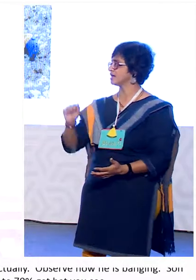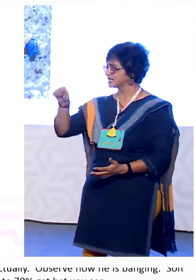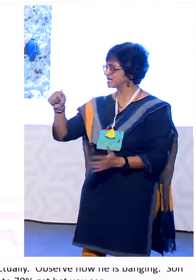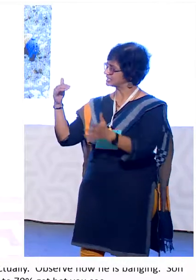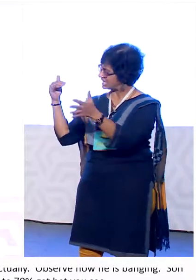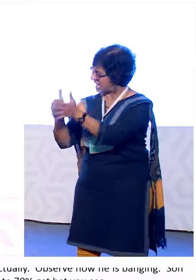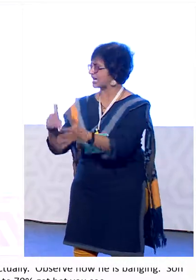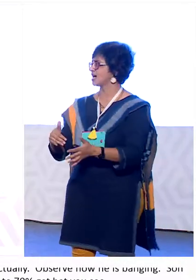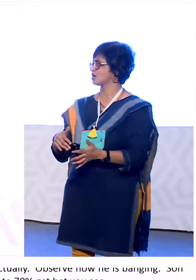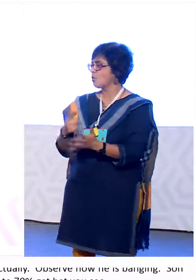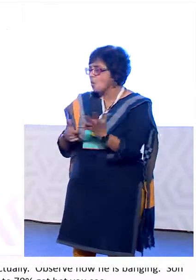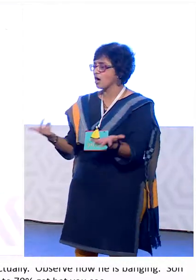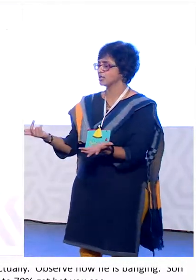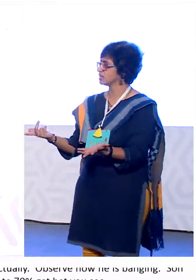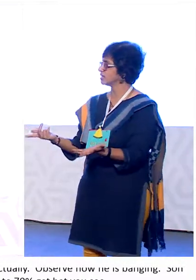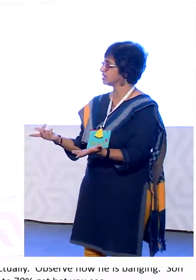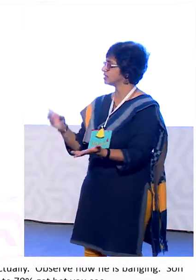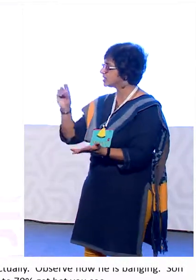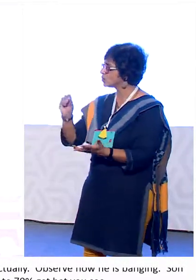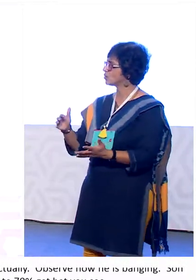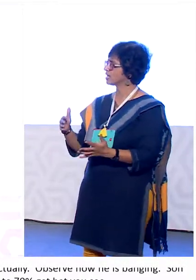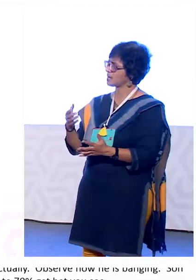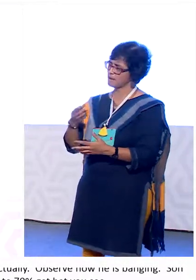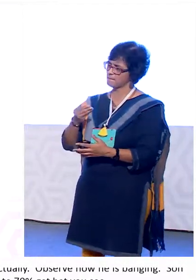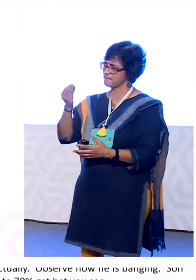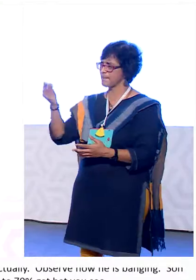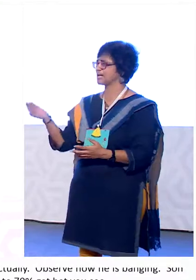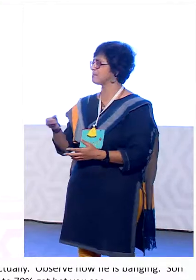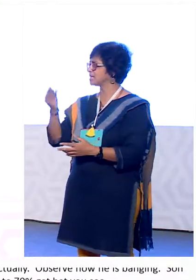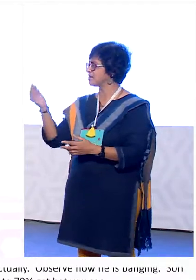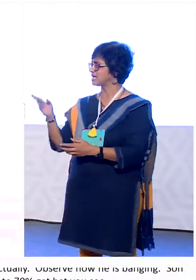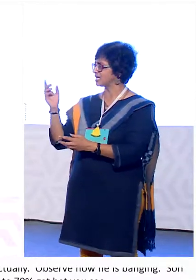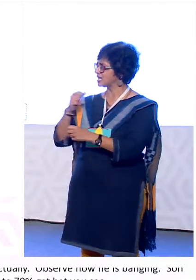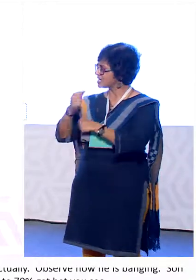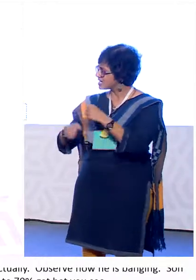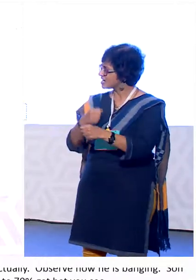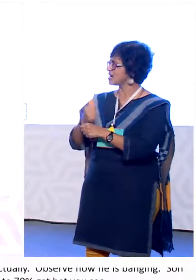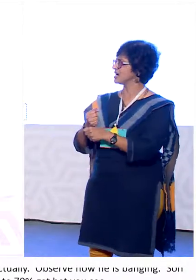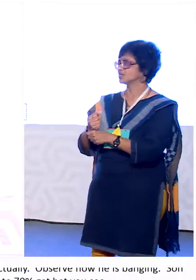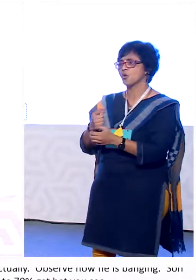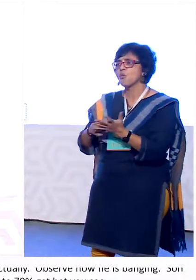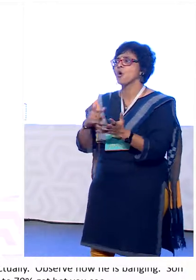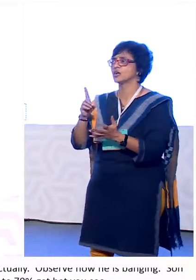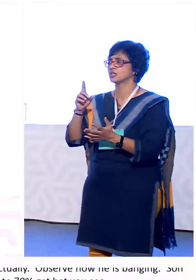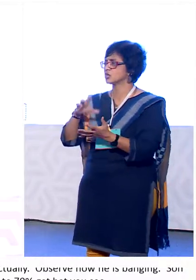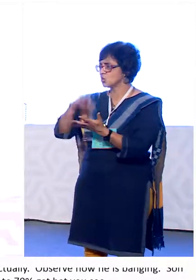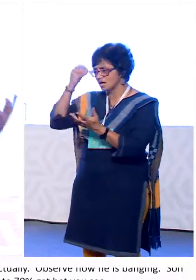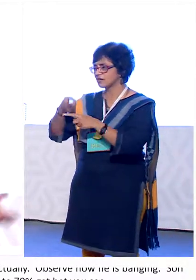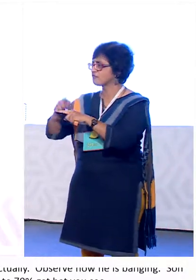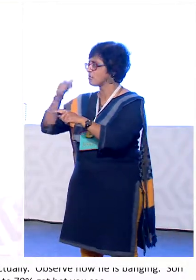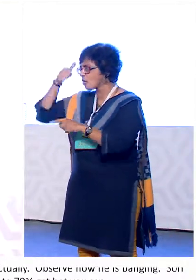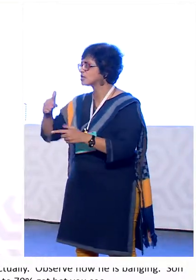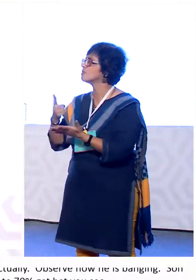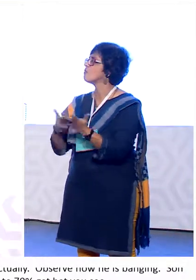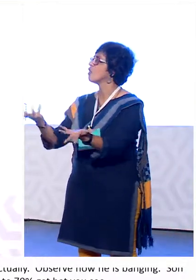again. Because they've actually been doing this for a long fucking time. The Einsteins, the Da Vincis, the